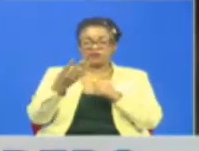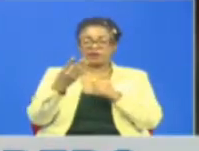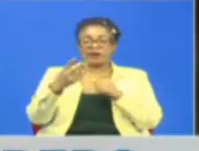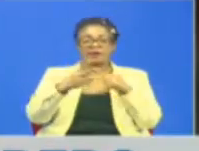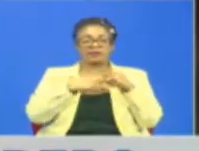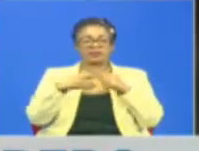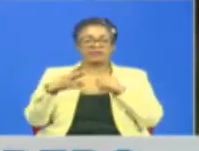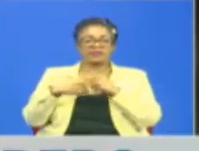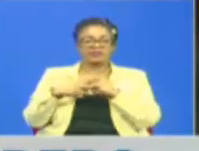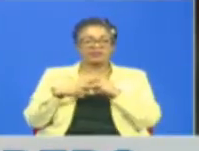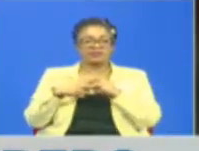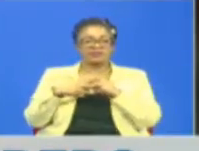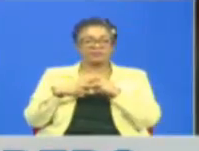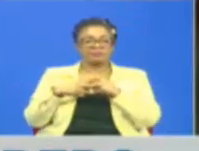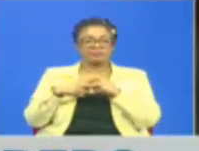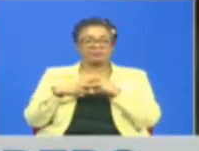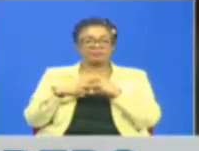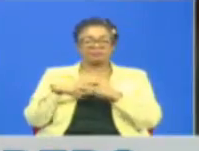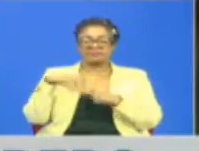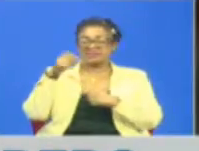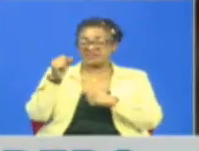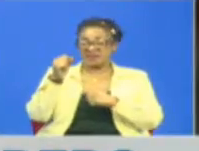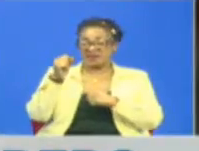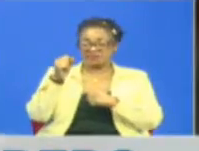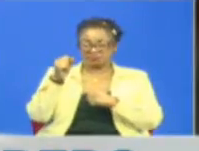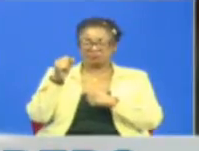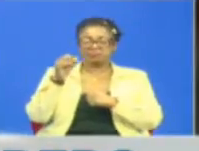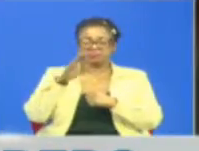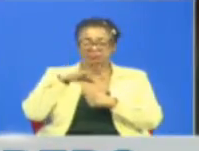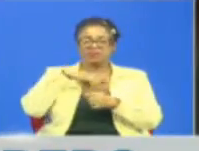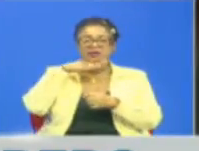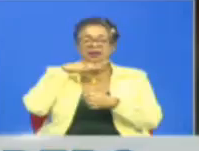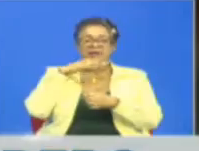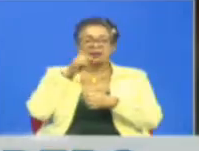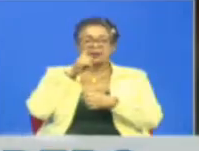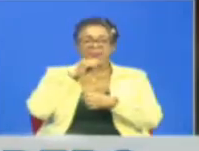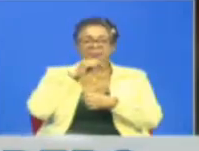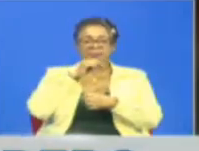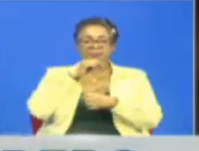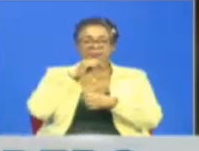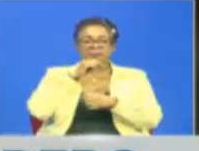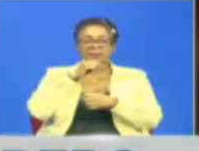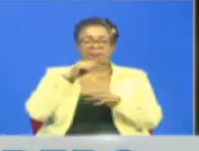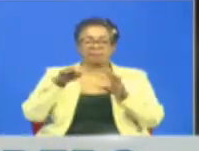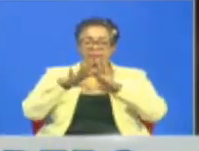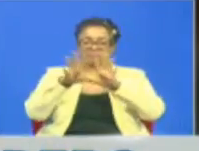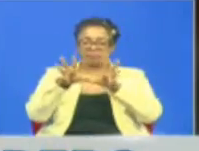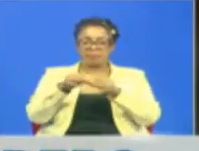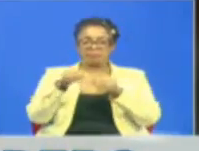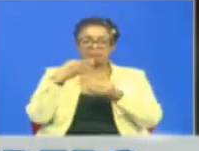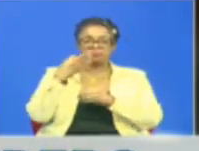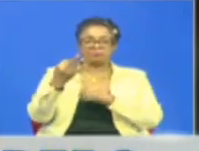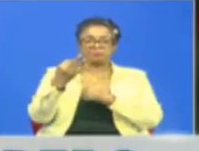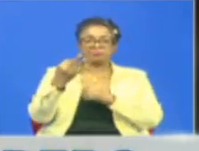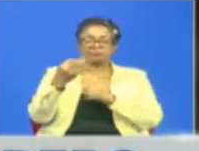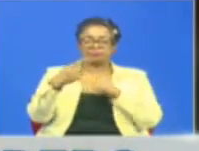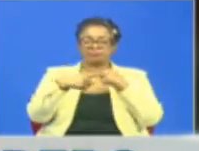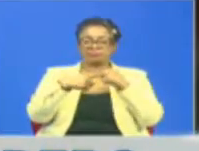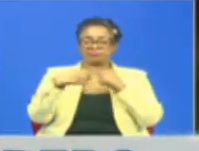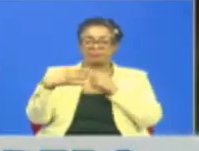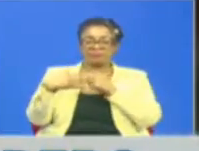8,477. Another 5 patients, though, have died from the disease, and the death toll is now at